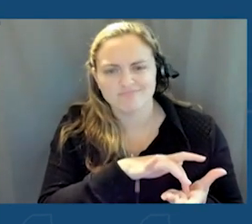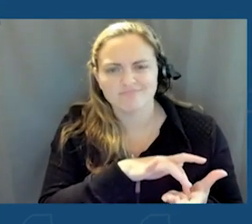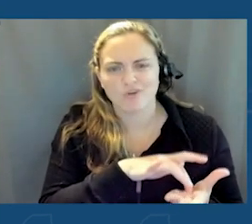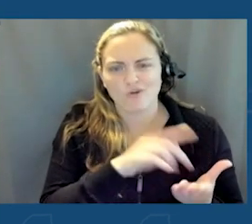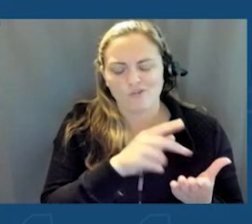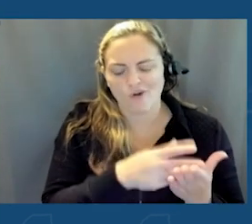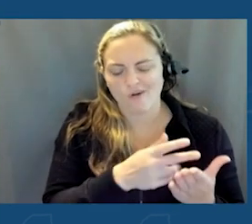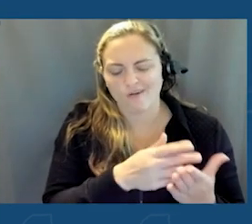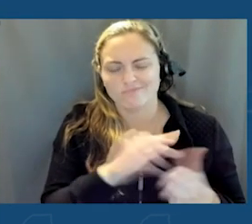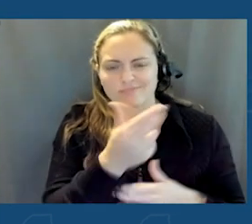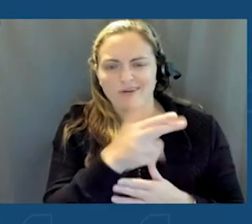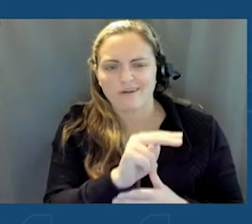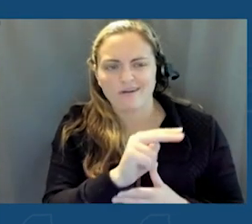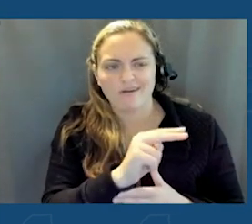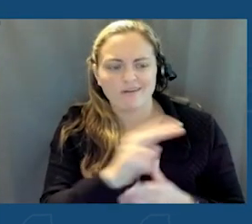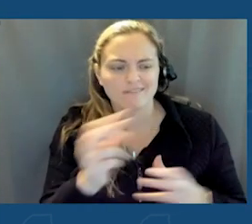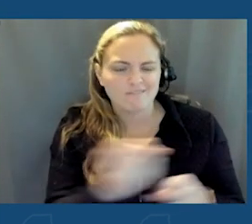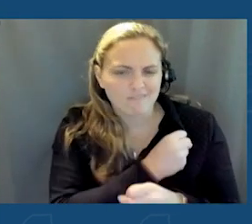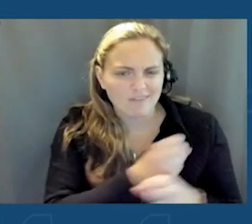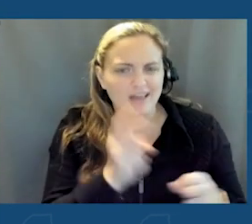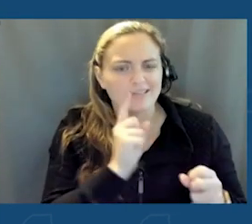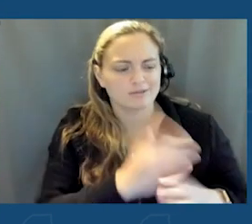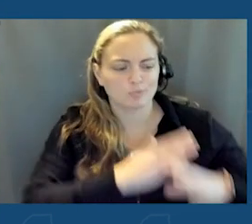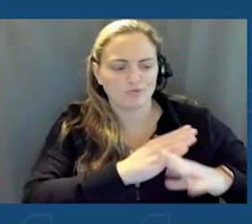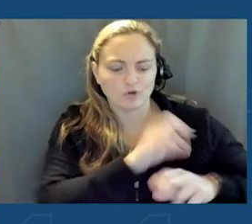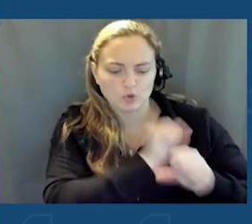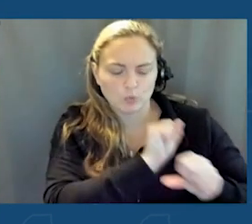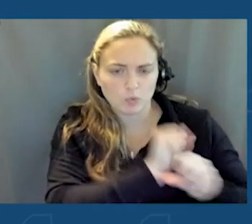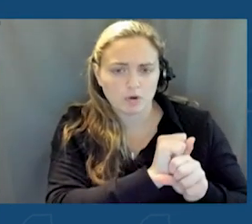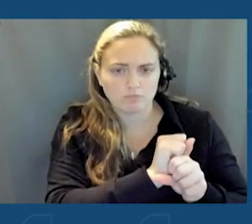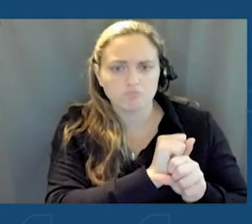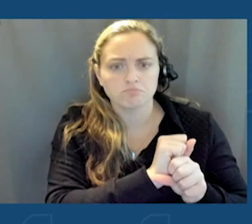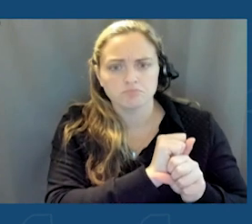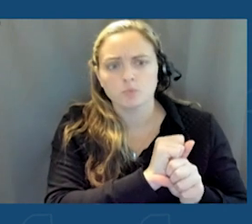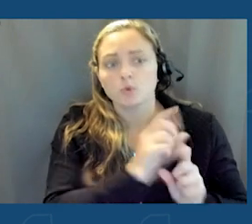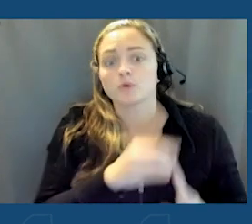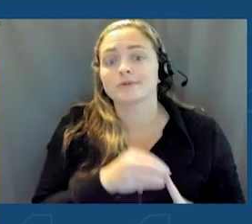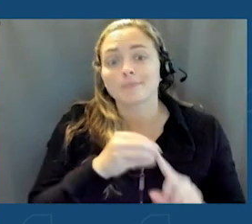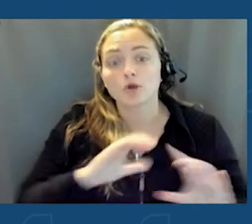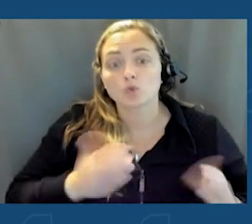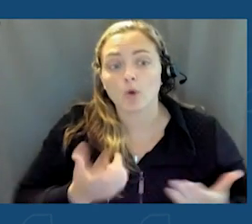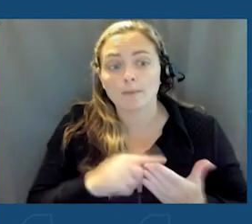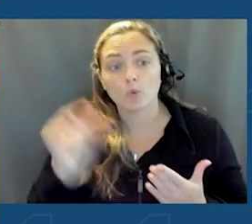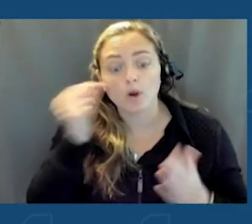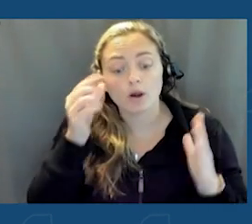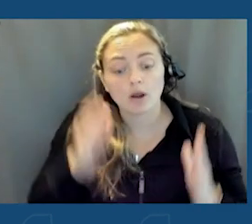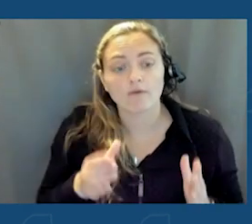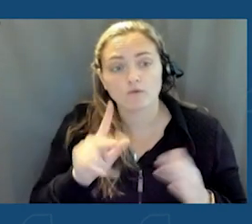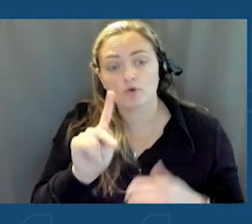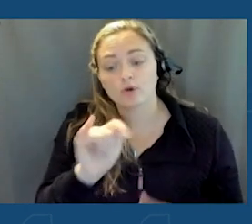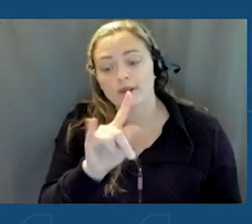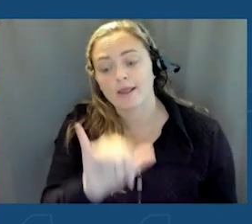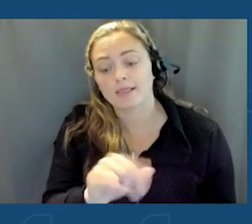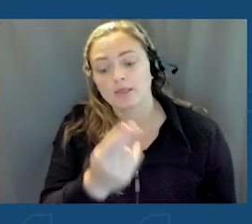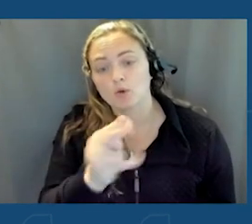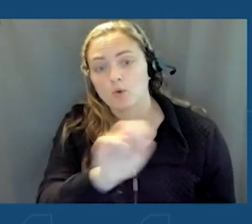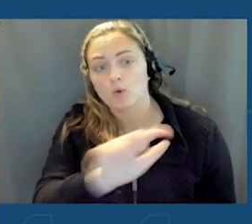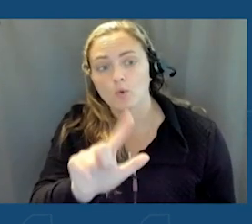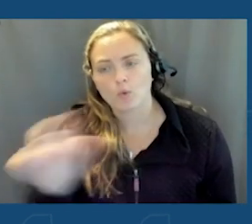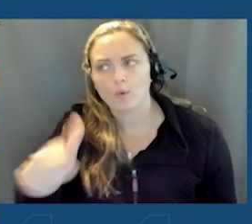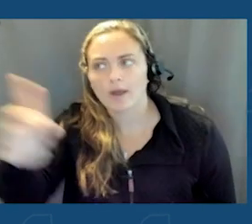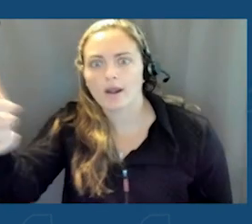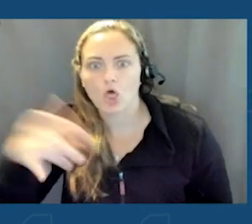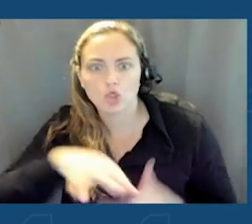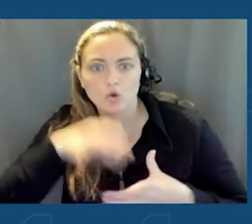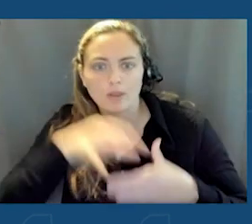prevention work. I want to extend a very special welcome to our governor, Kathy Hochul, and other elected